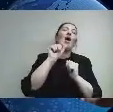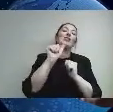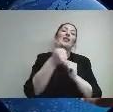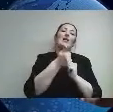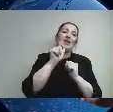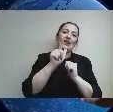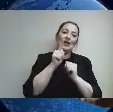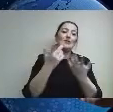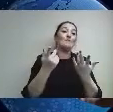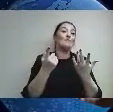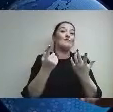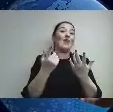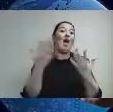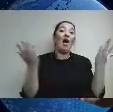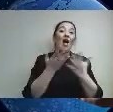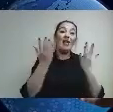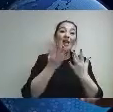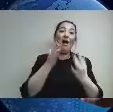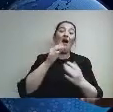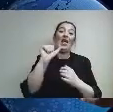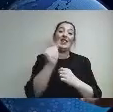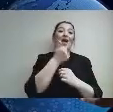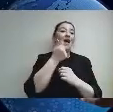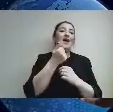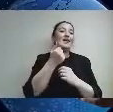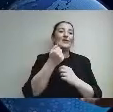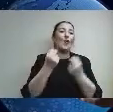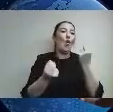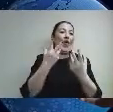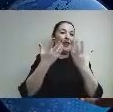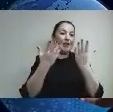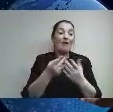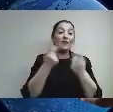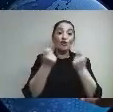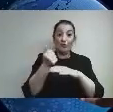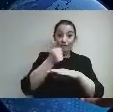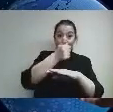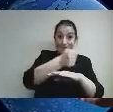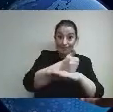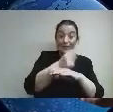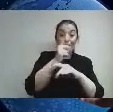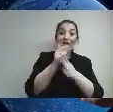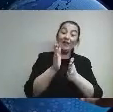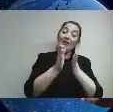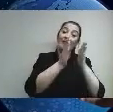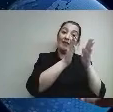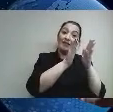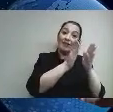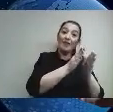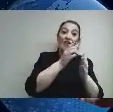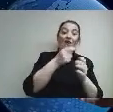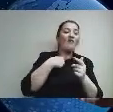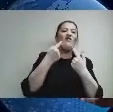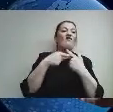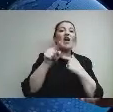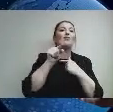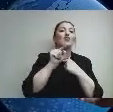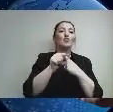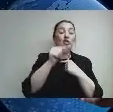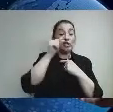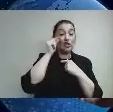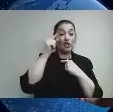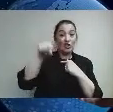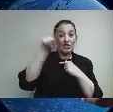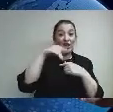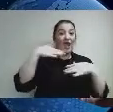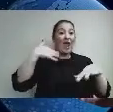have this actually arrangement based on their disability. That's the